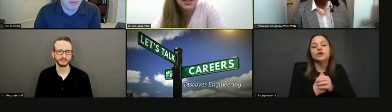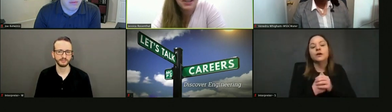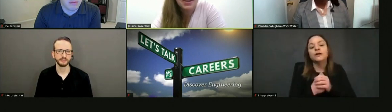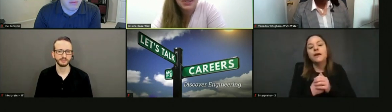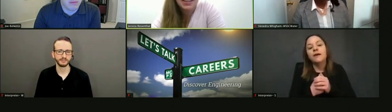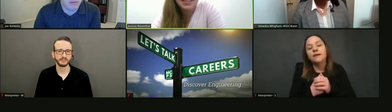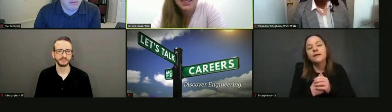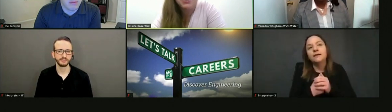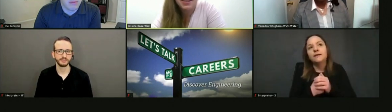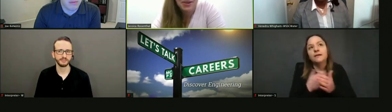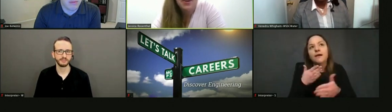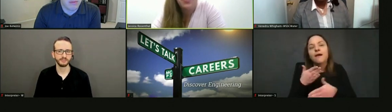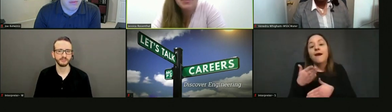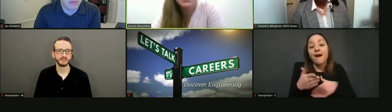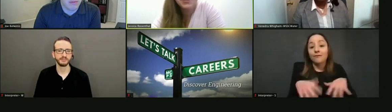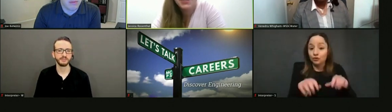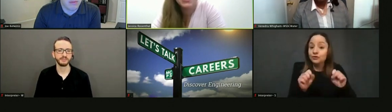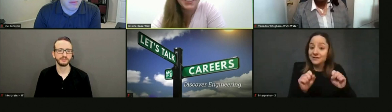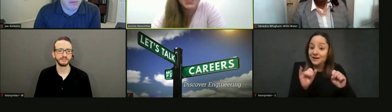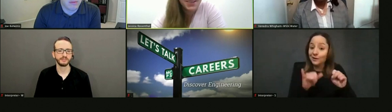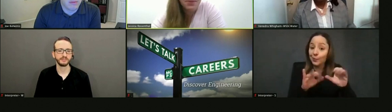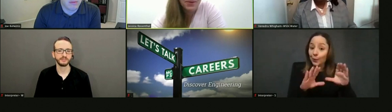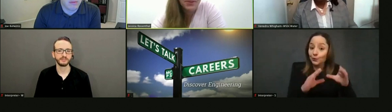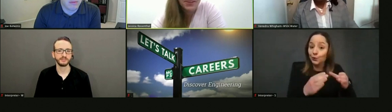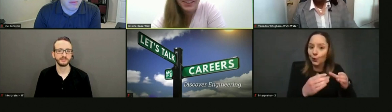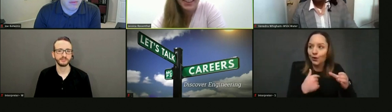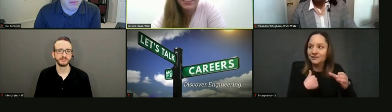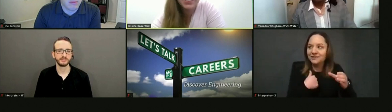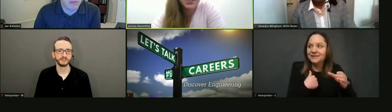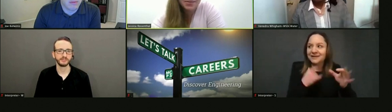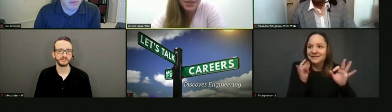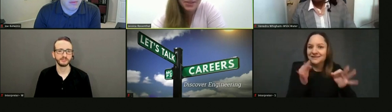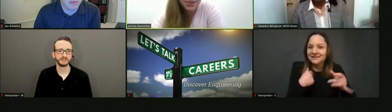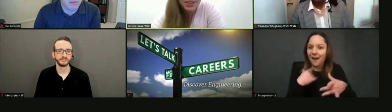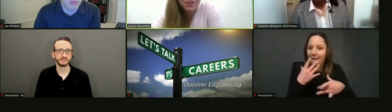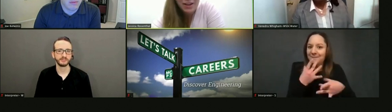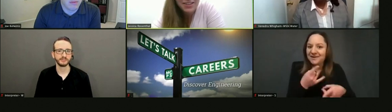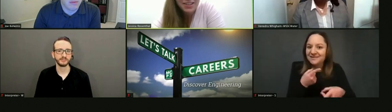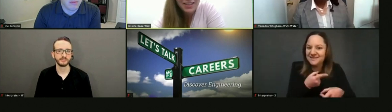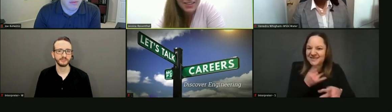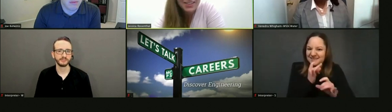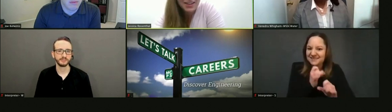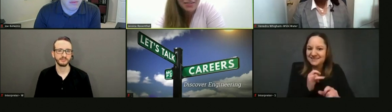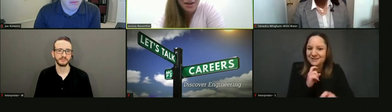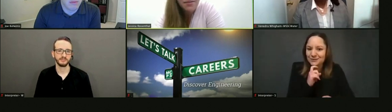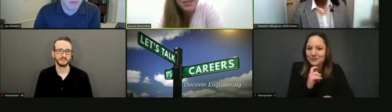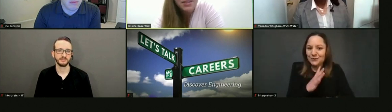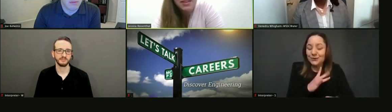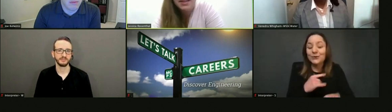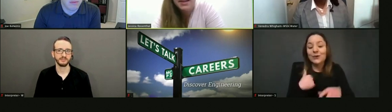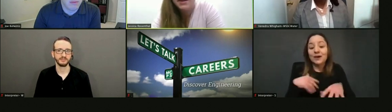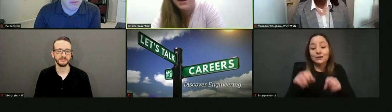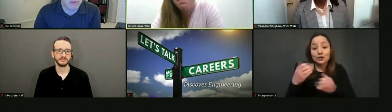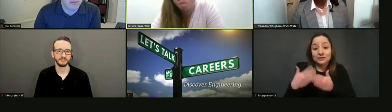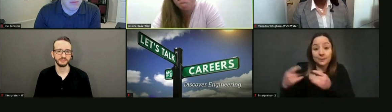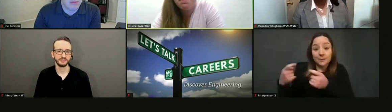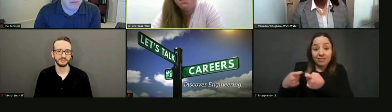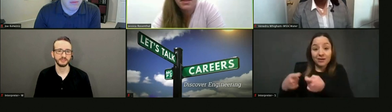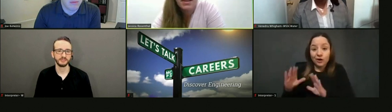And after taking those classes, I was like, oh, I'm into this. This is super cool. Like I took some digital electronics classes that I loved,